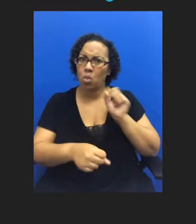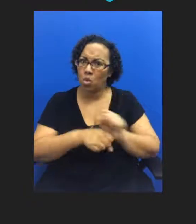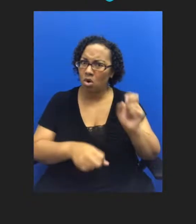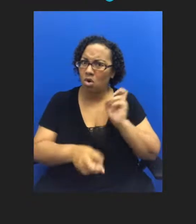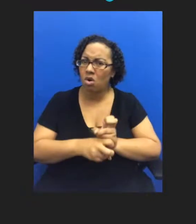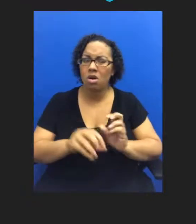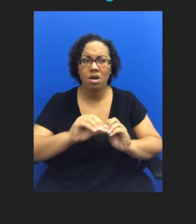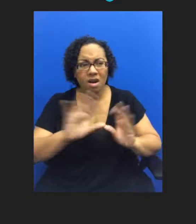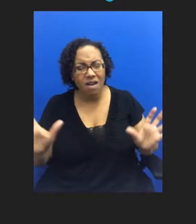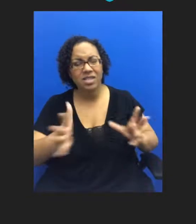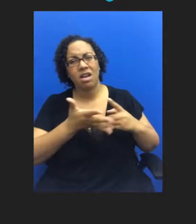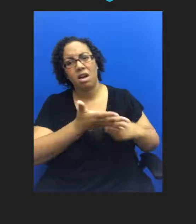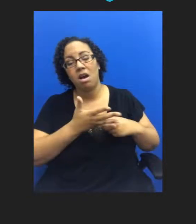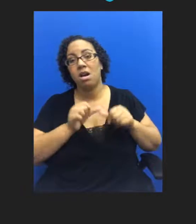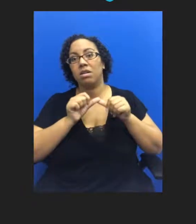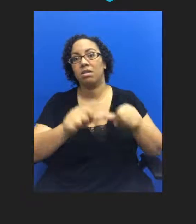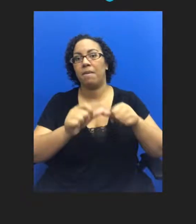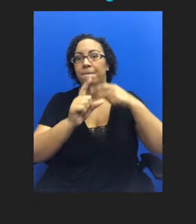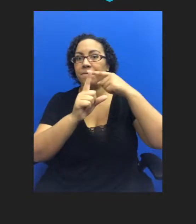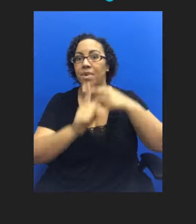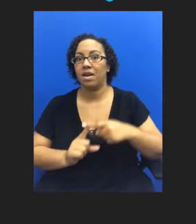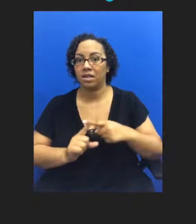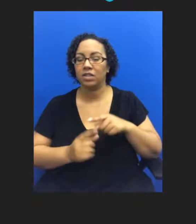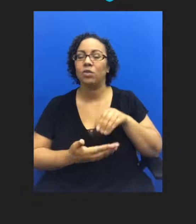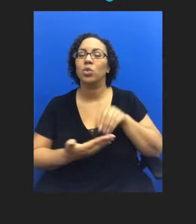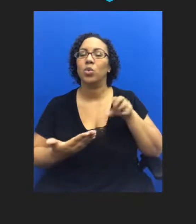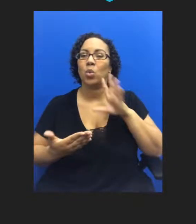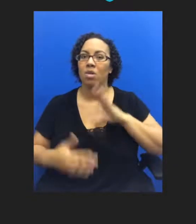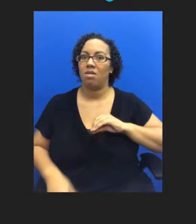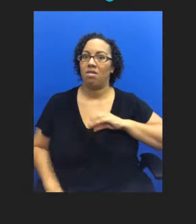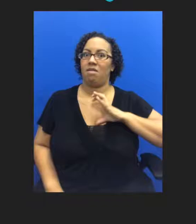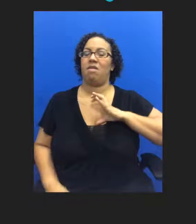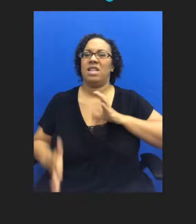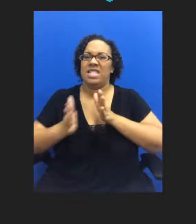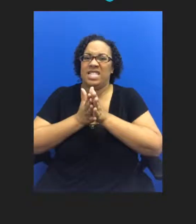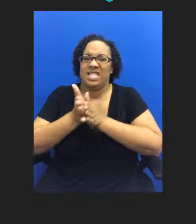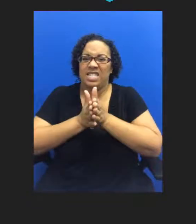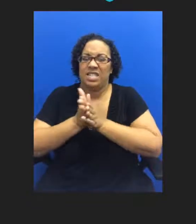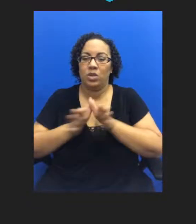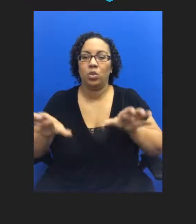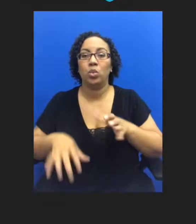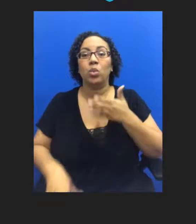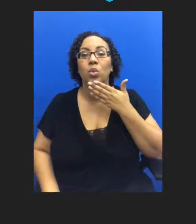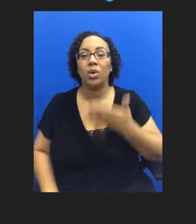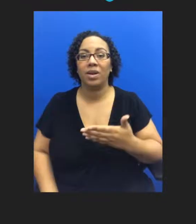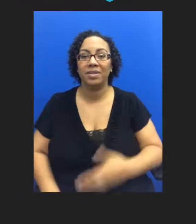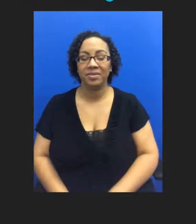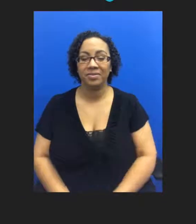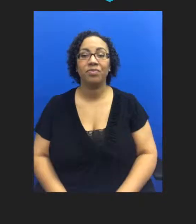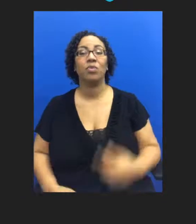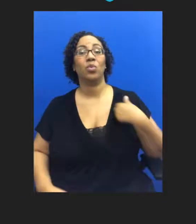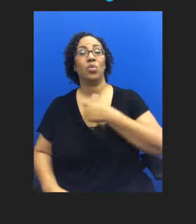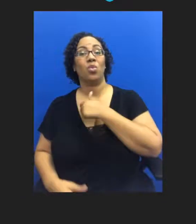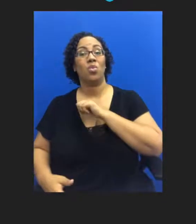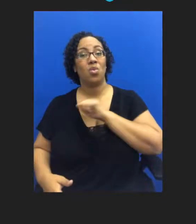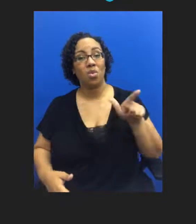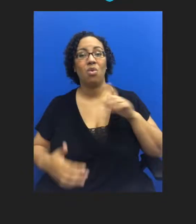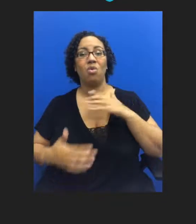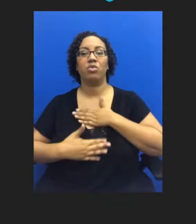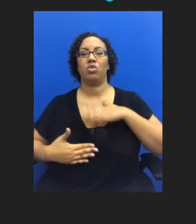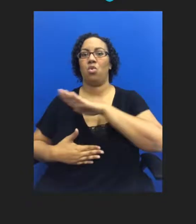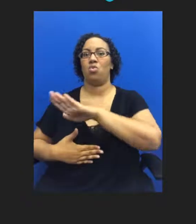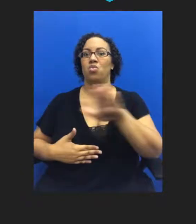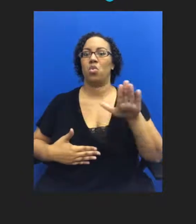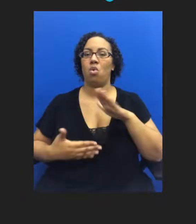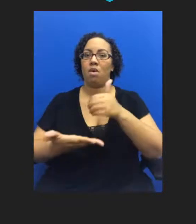That means encouraging them, offering them praise, recognizing their hard work. In doing so, that increases your child's